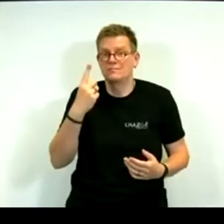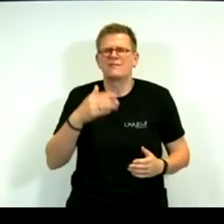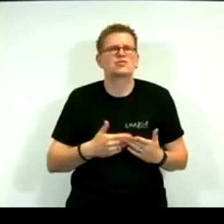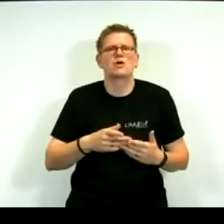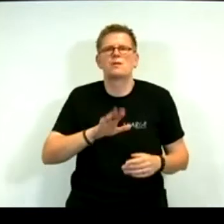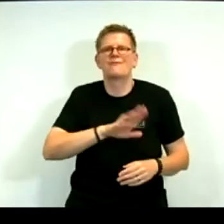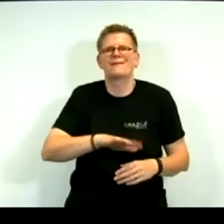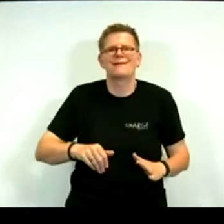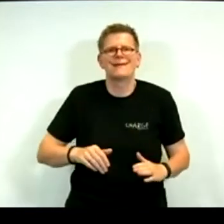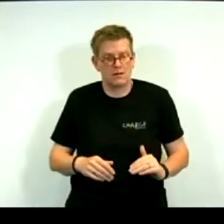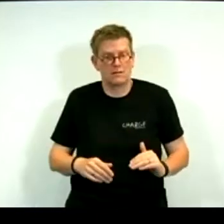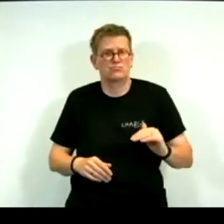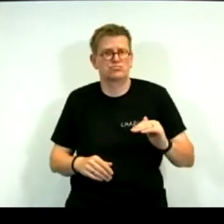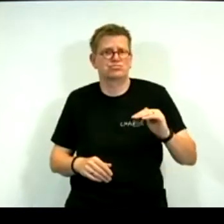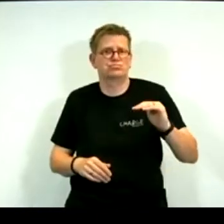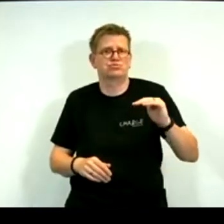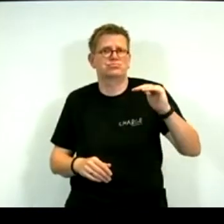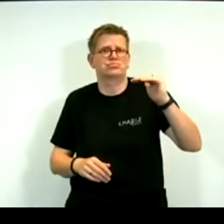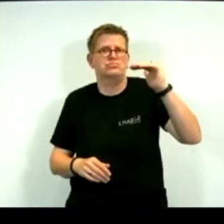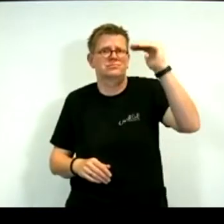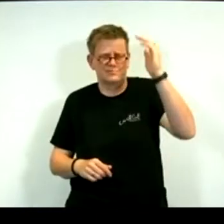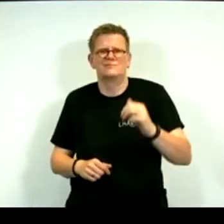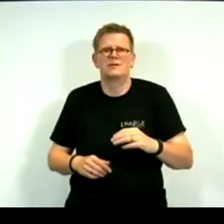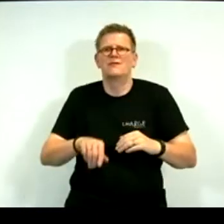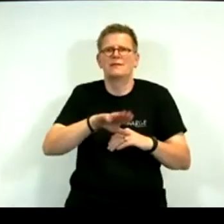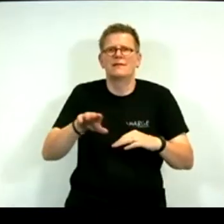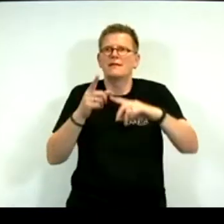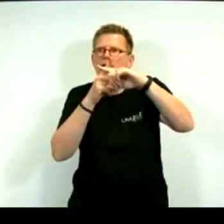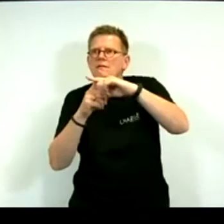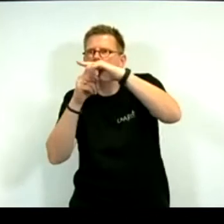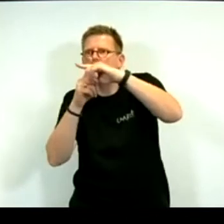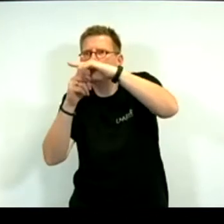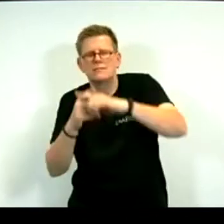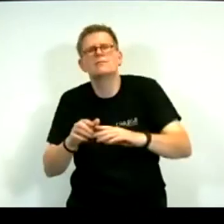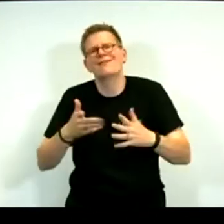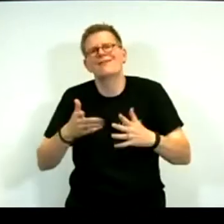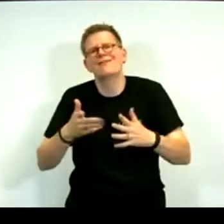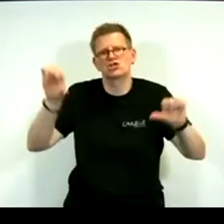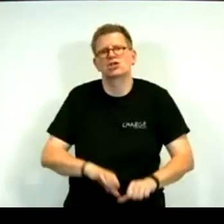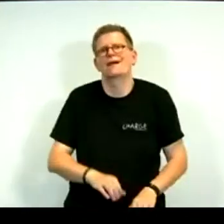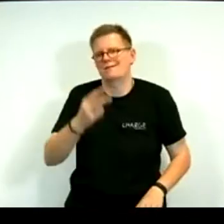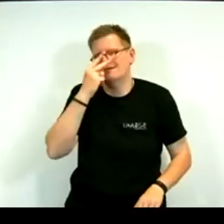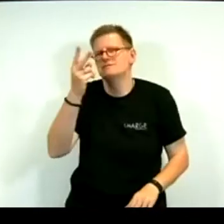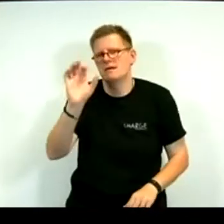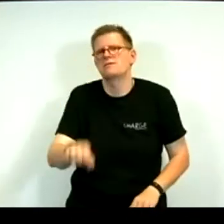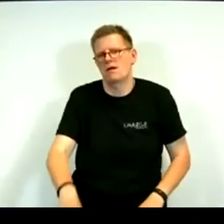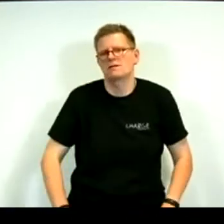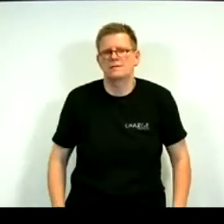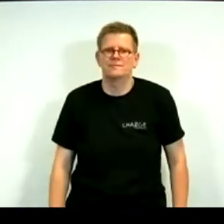to me that suggests they have very poor vision. And they're regarding their vision